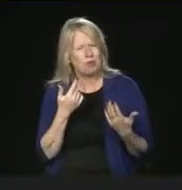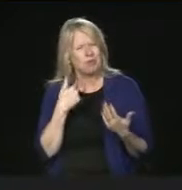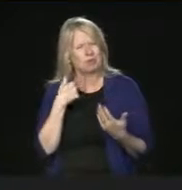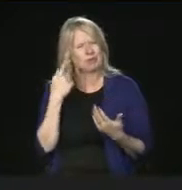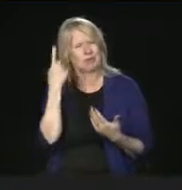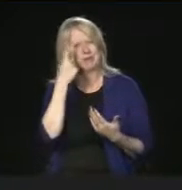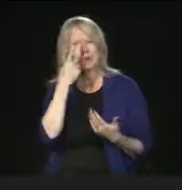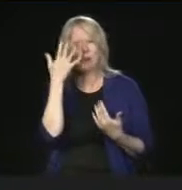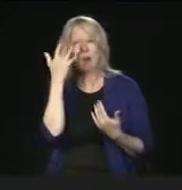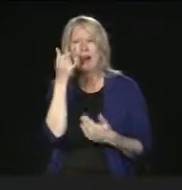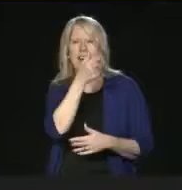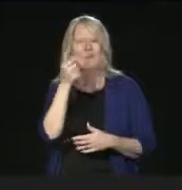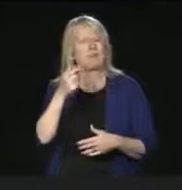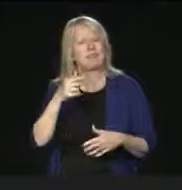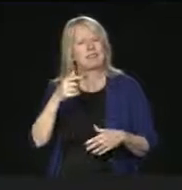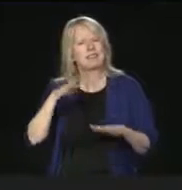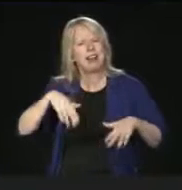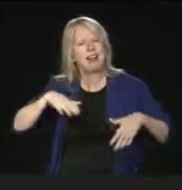people to stay home?